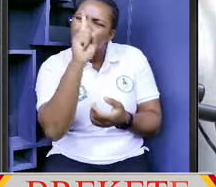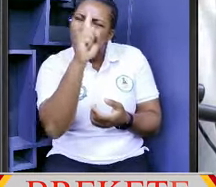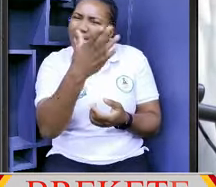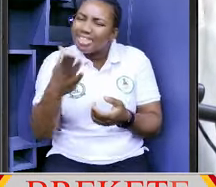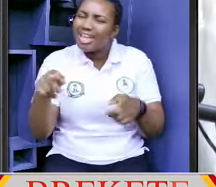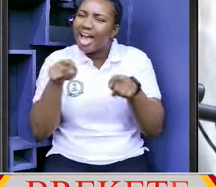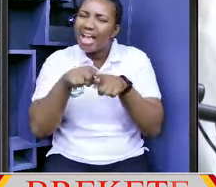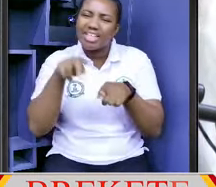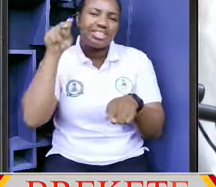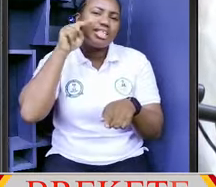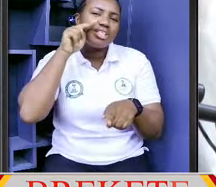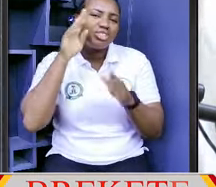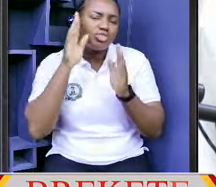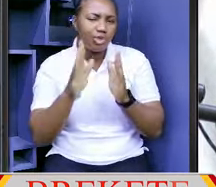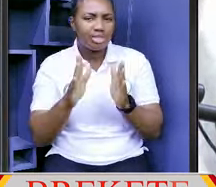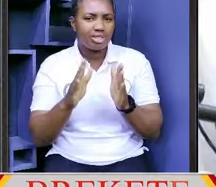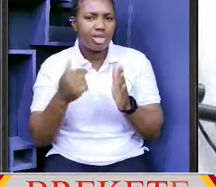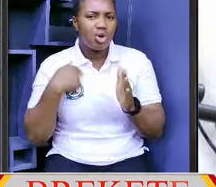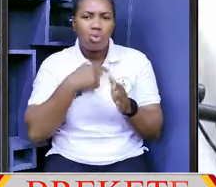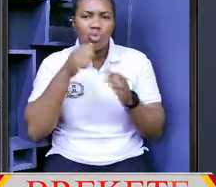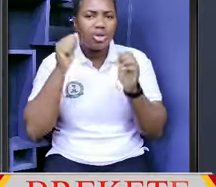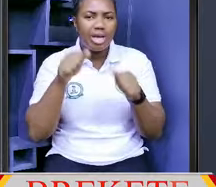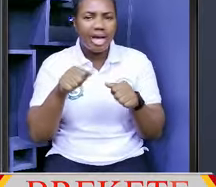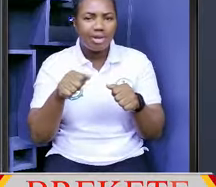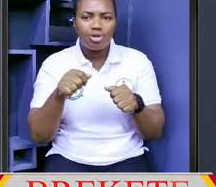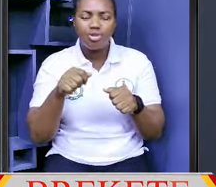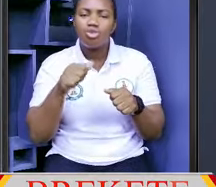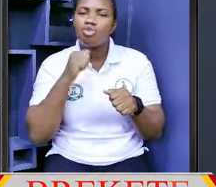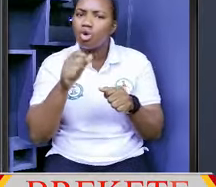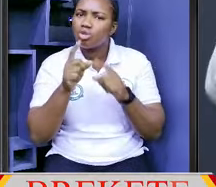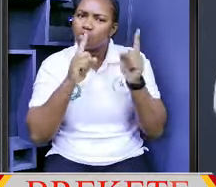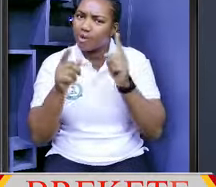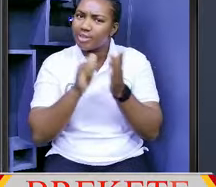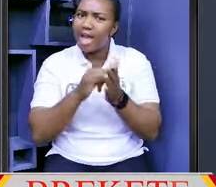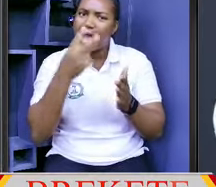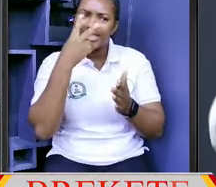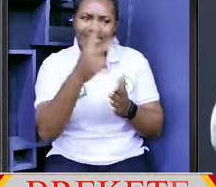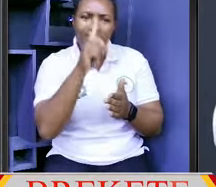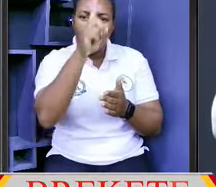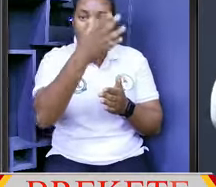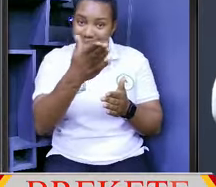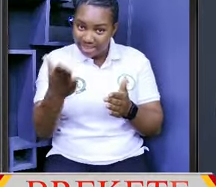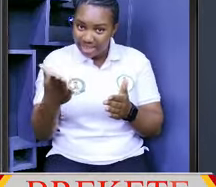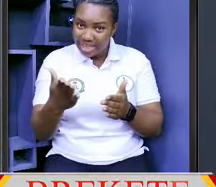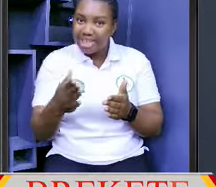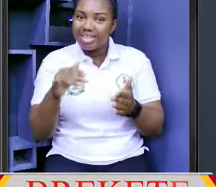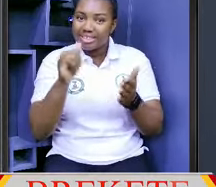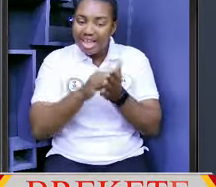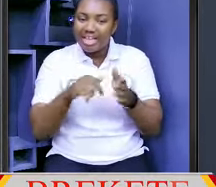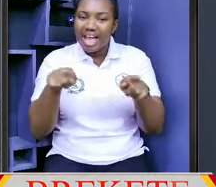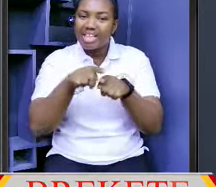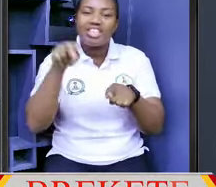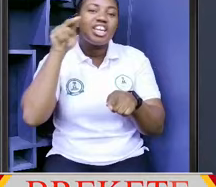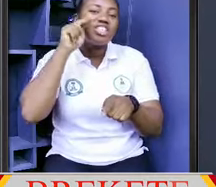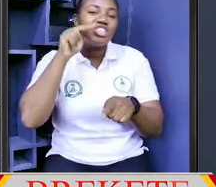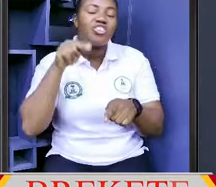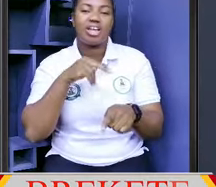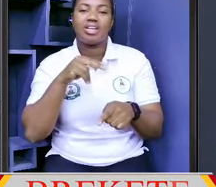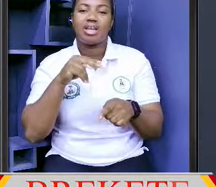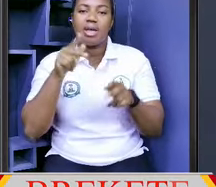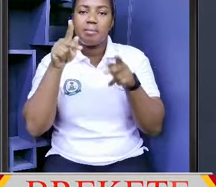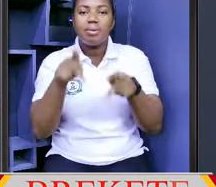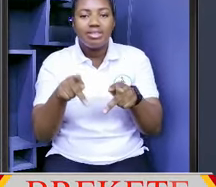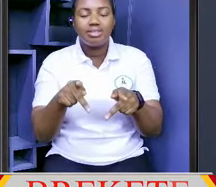As Nigerians, we know if you Chuck say, see one thing where I deserve as a Nigerian citizen,